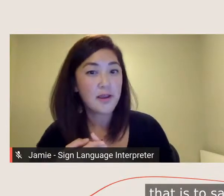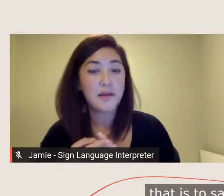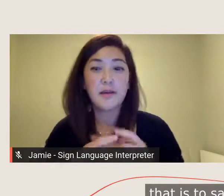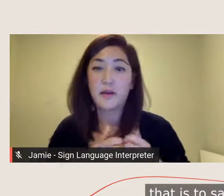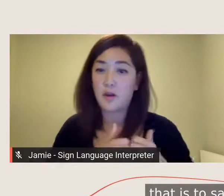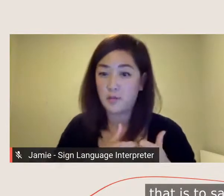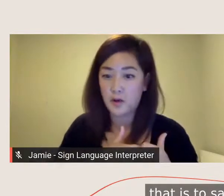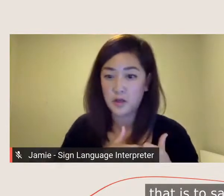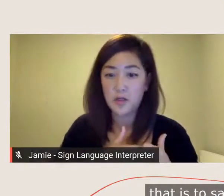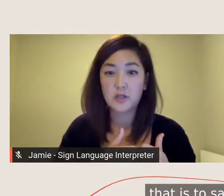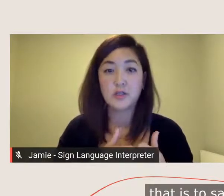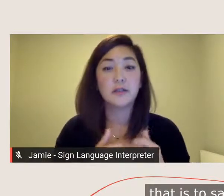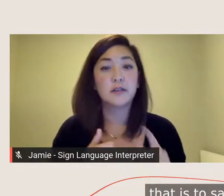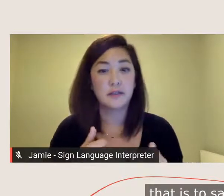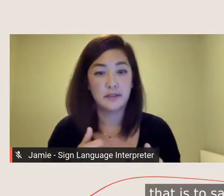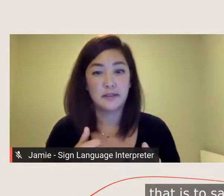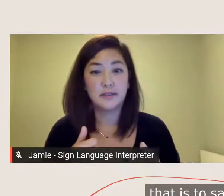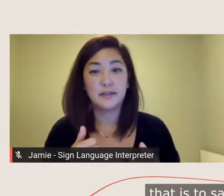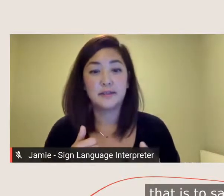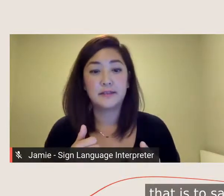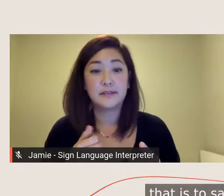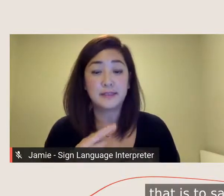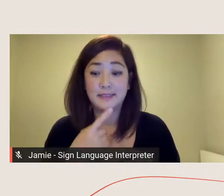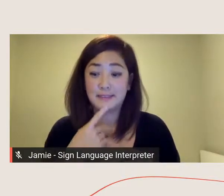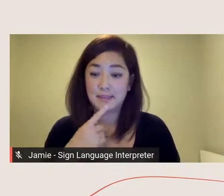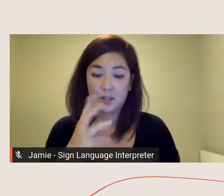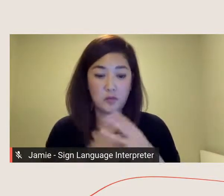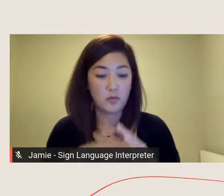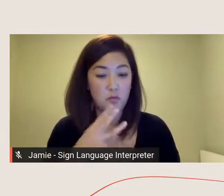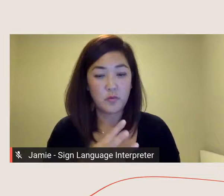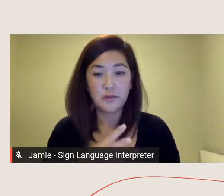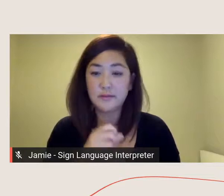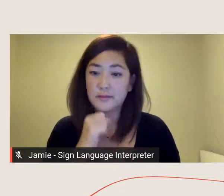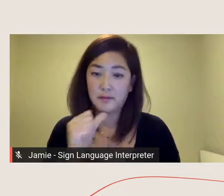That is to say that the world is less peaceful without him.